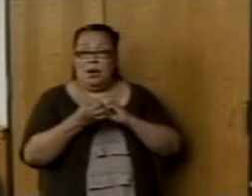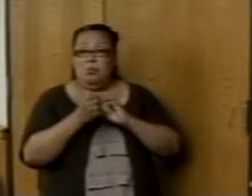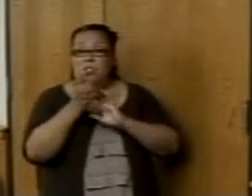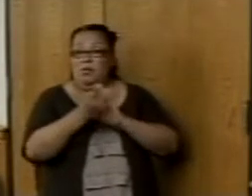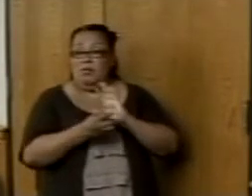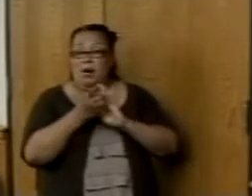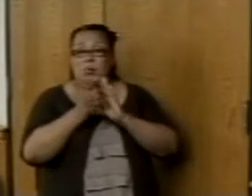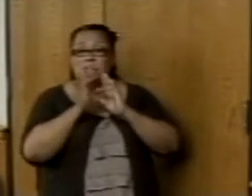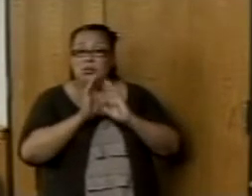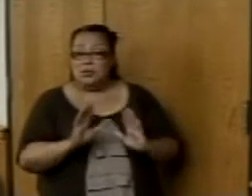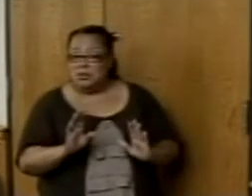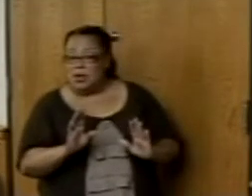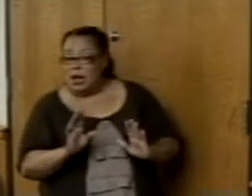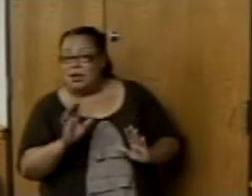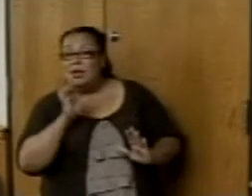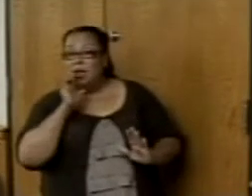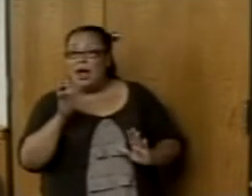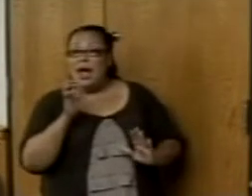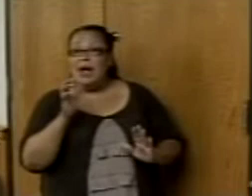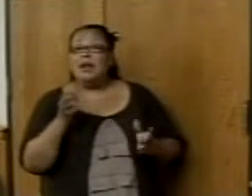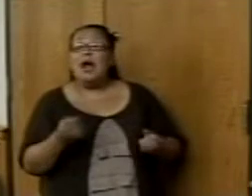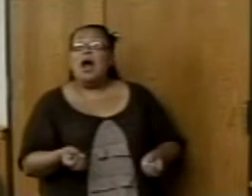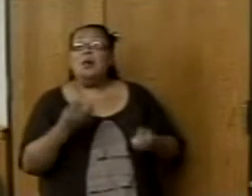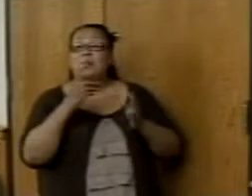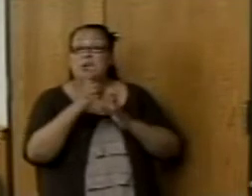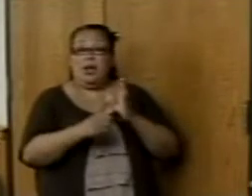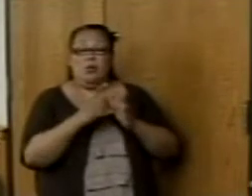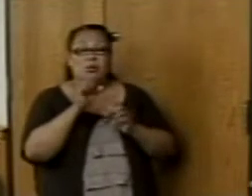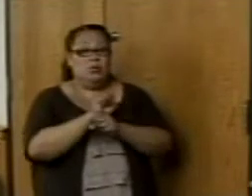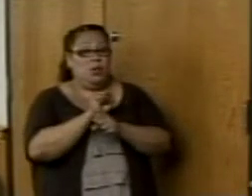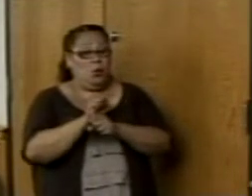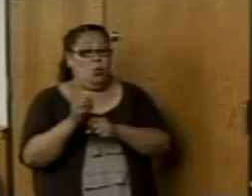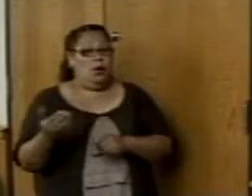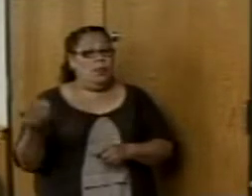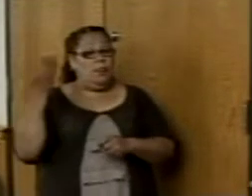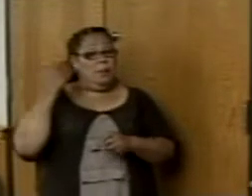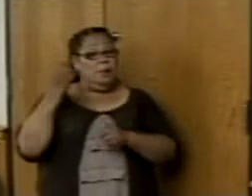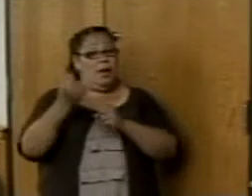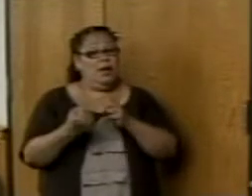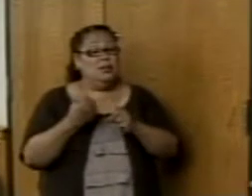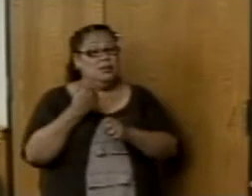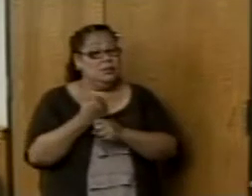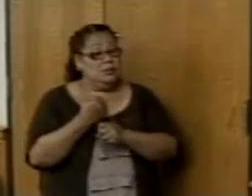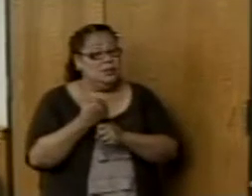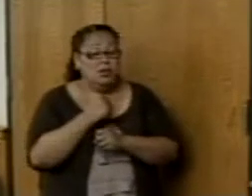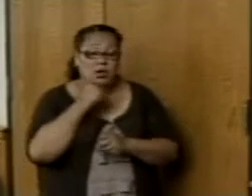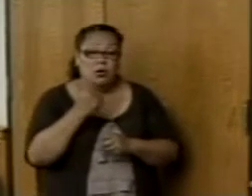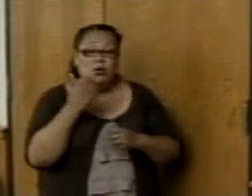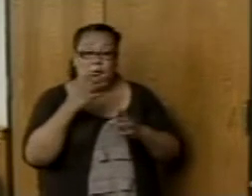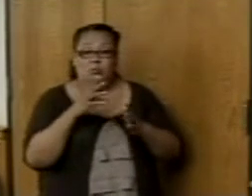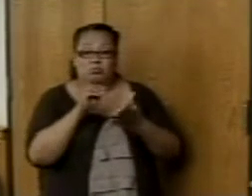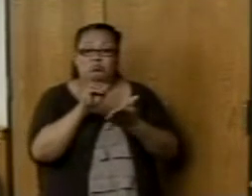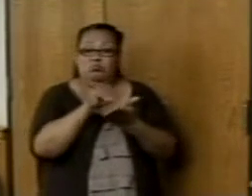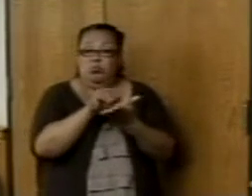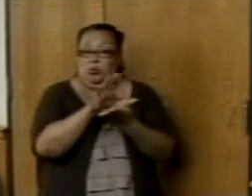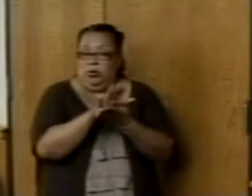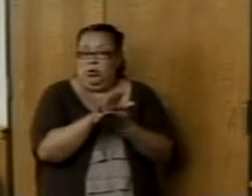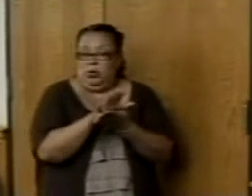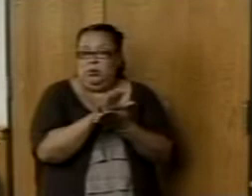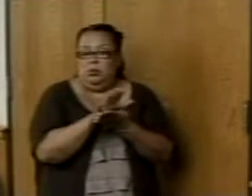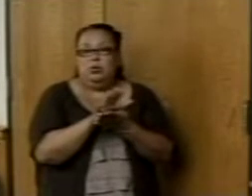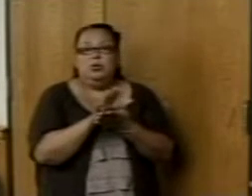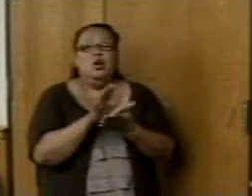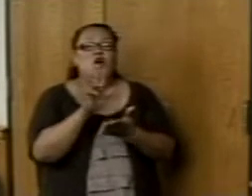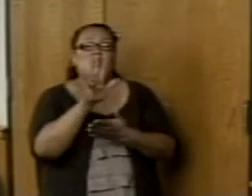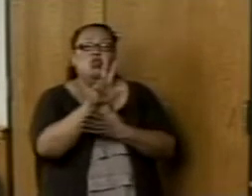number of hours that the bus drivers and monitors are to work. In the previous year, the evidence has been put into the record by the district. The